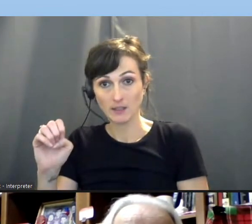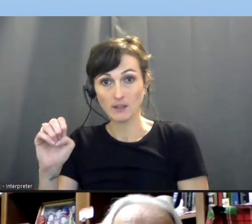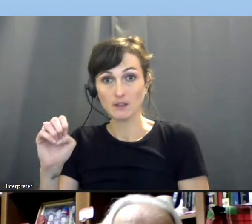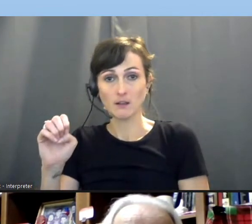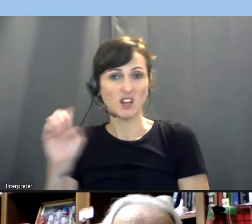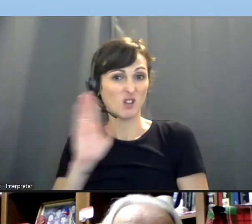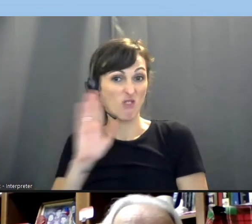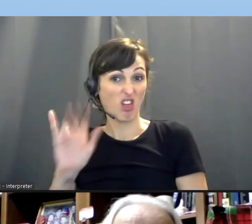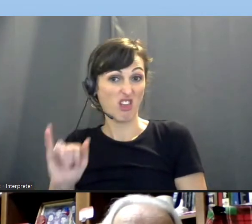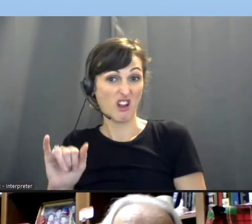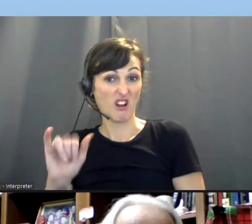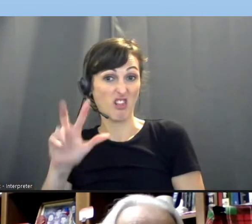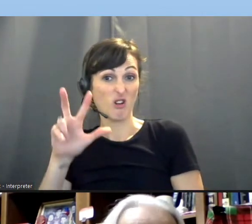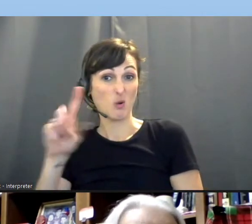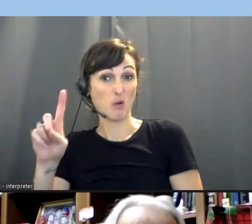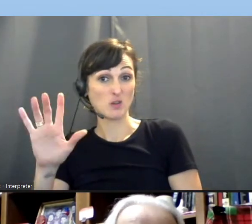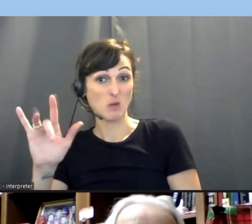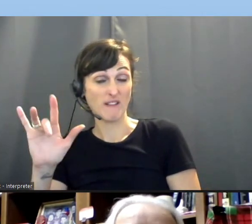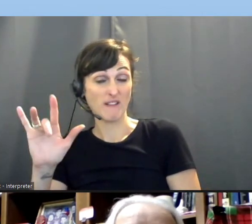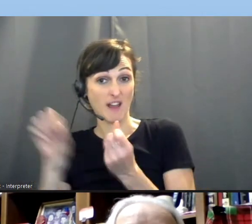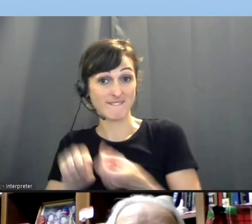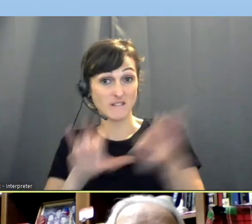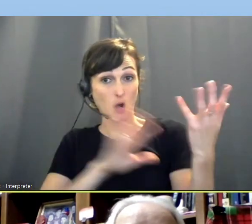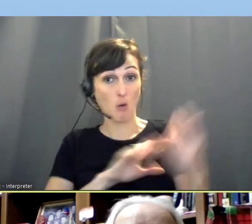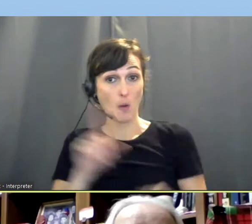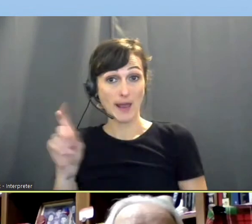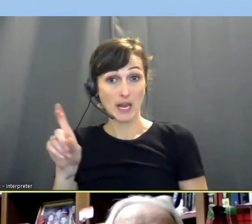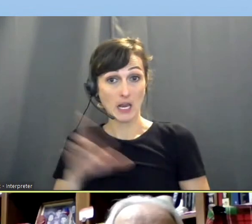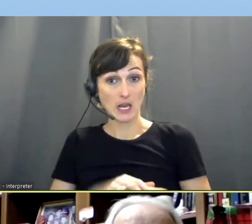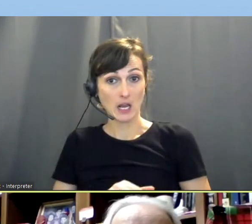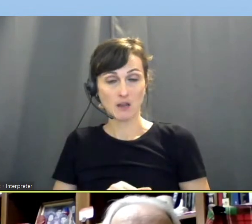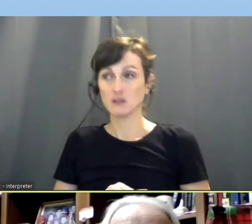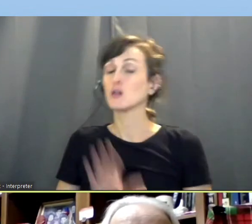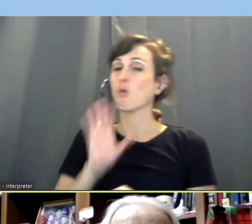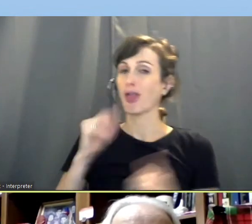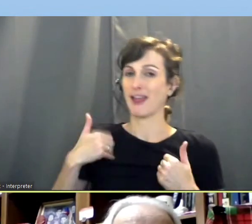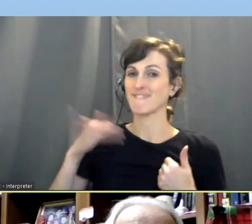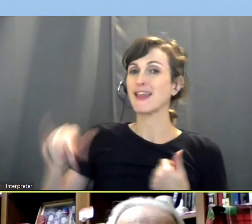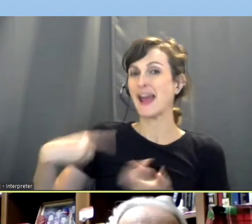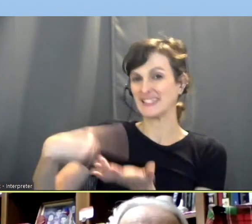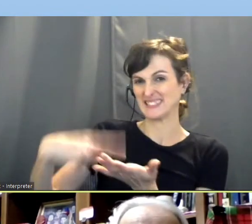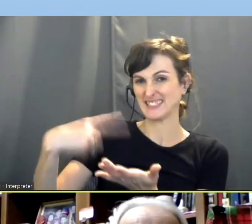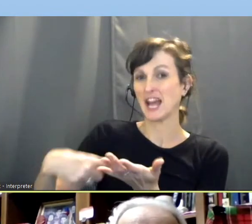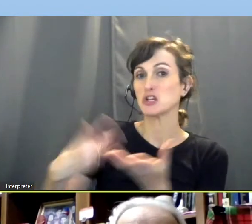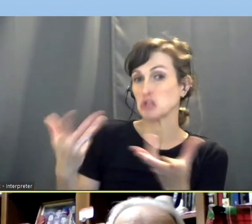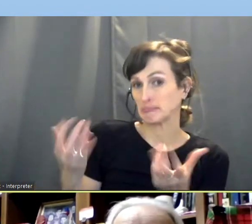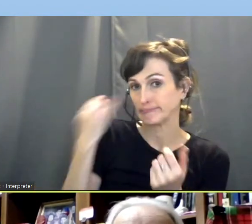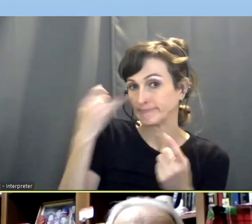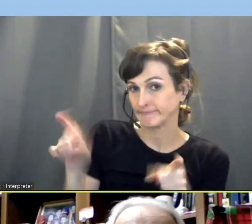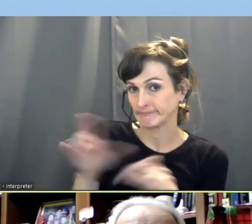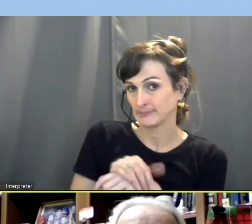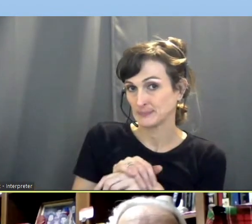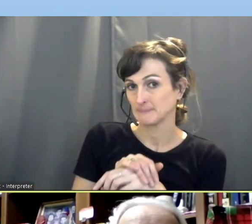that 31.25 go away? We'll have that discussion. Okay.